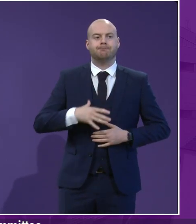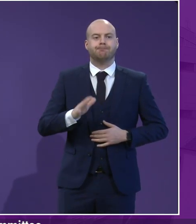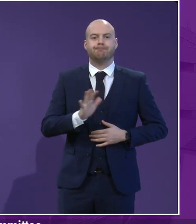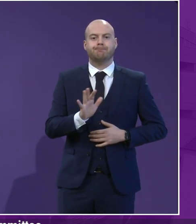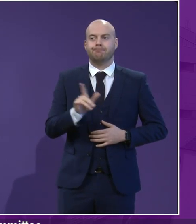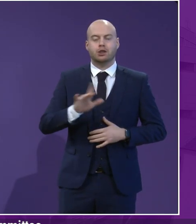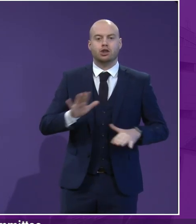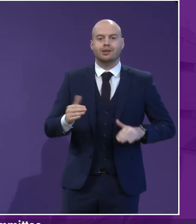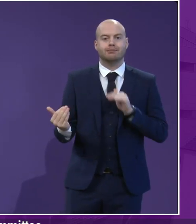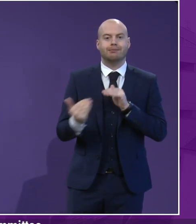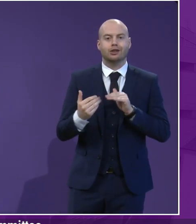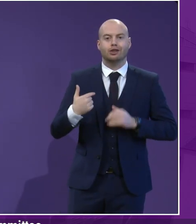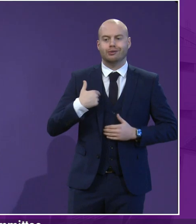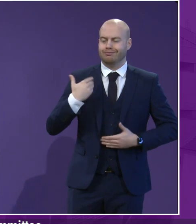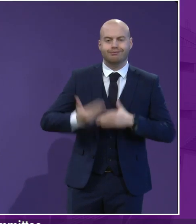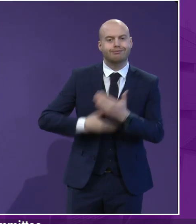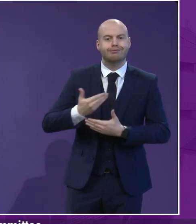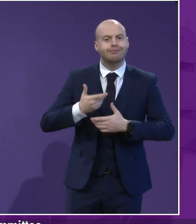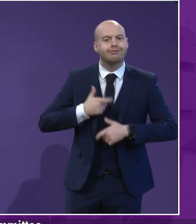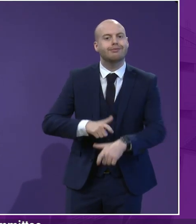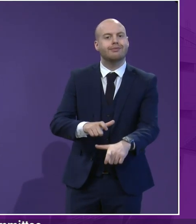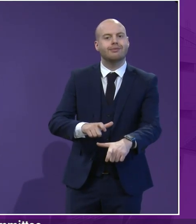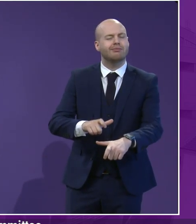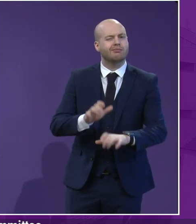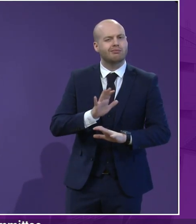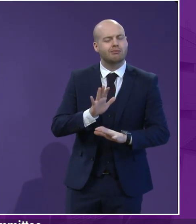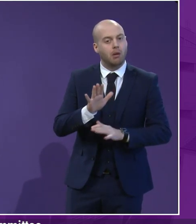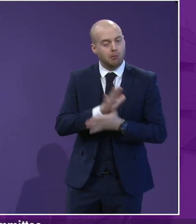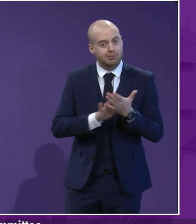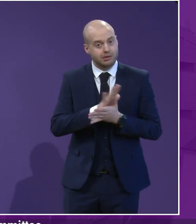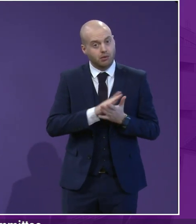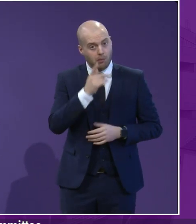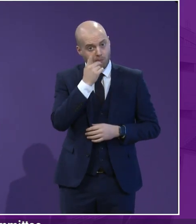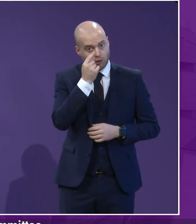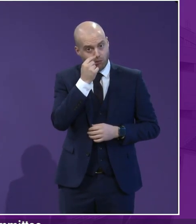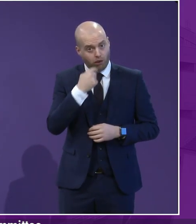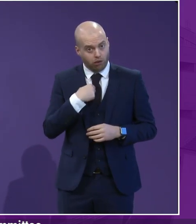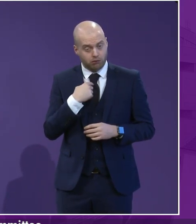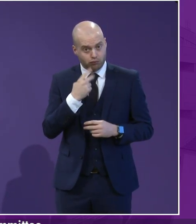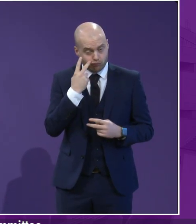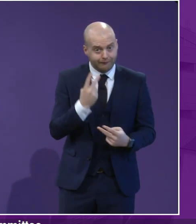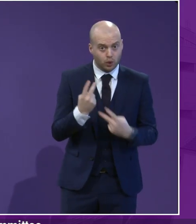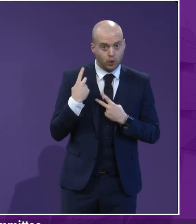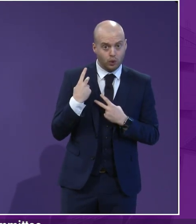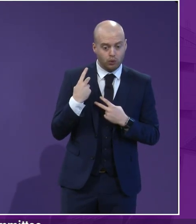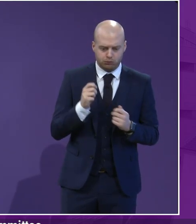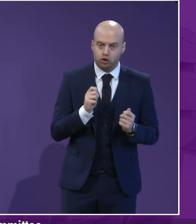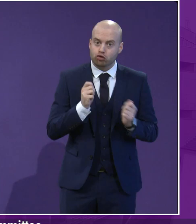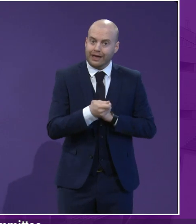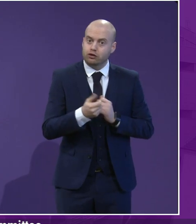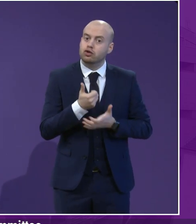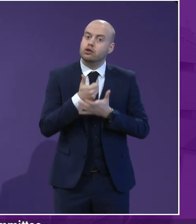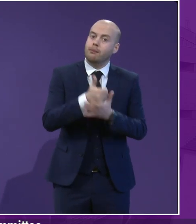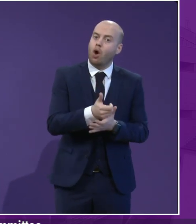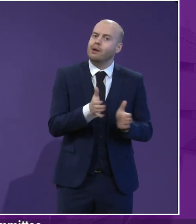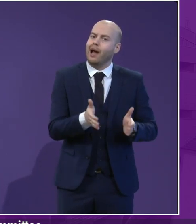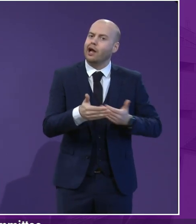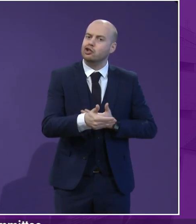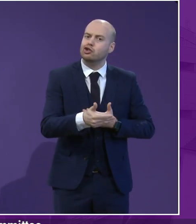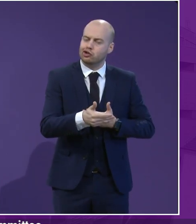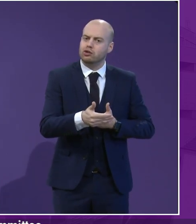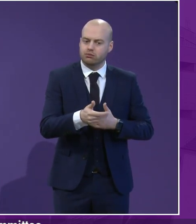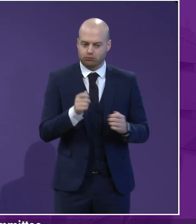is revisited regularly? Because whatever supports are put in place at the beginning may